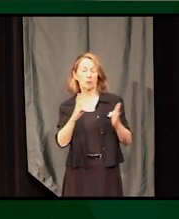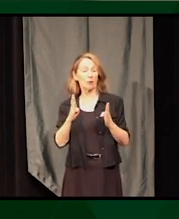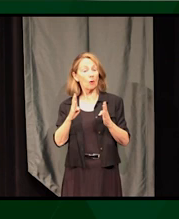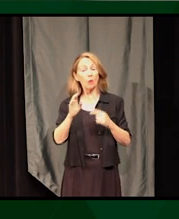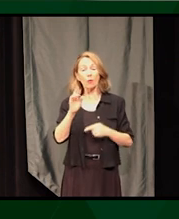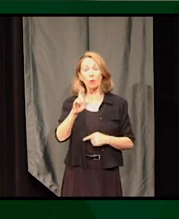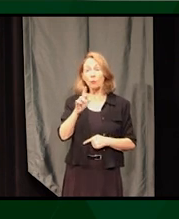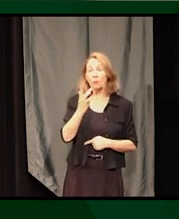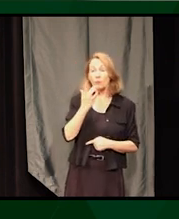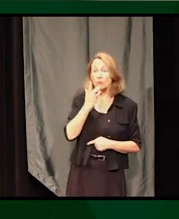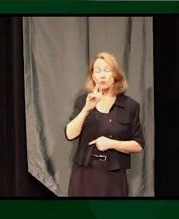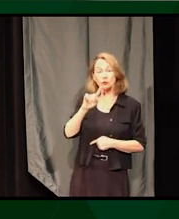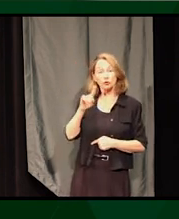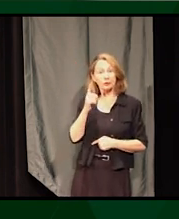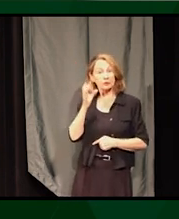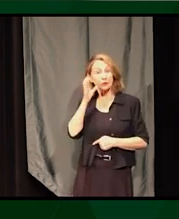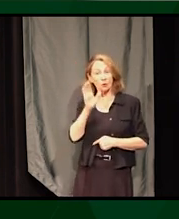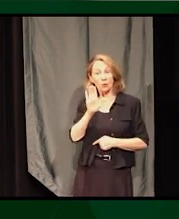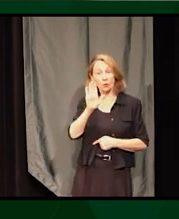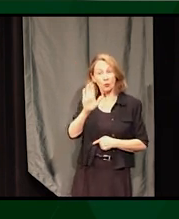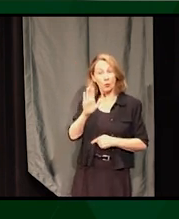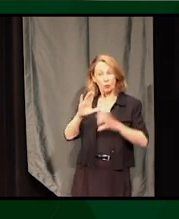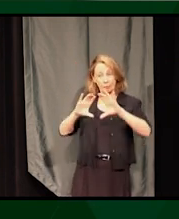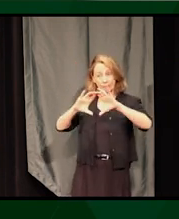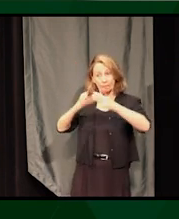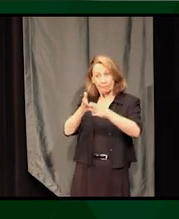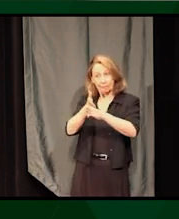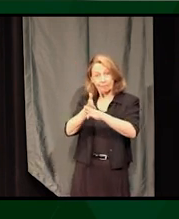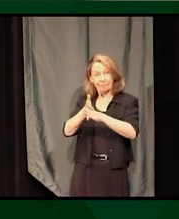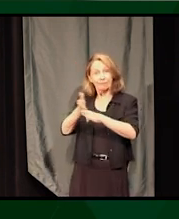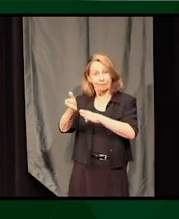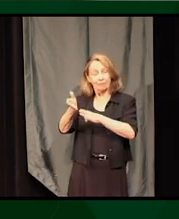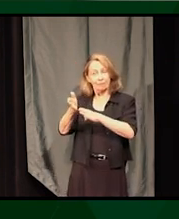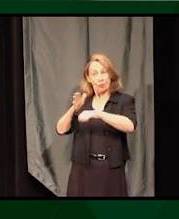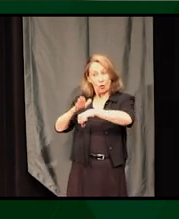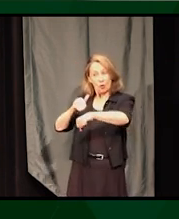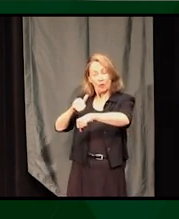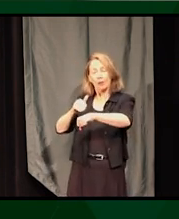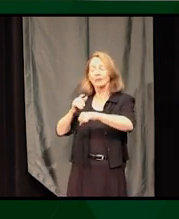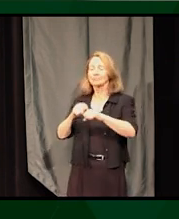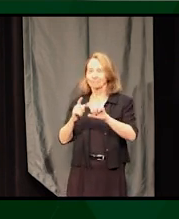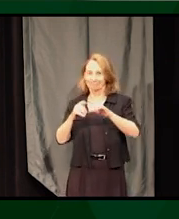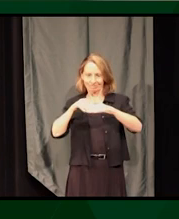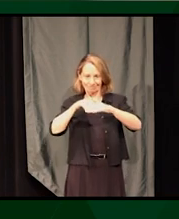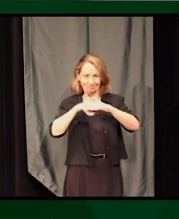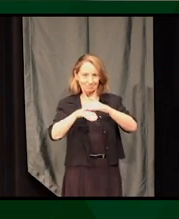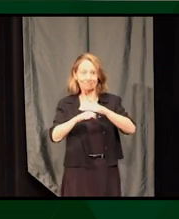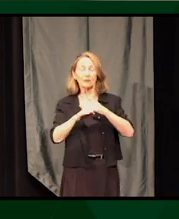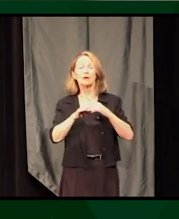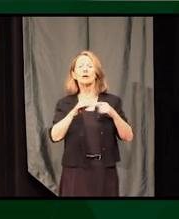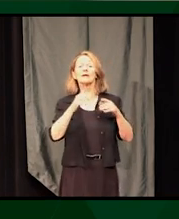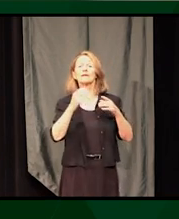hear your academic area being called, you are welcome to visit